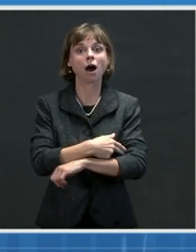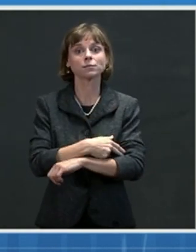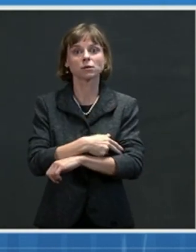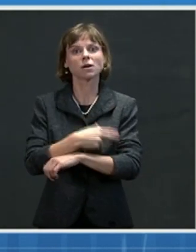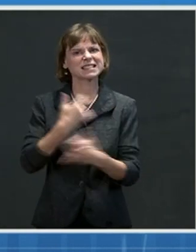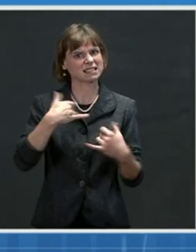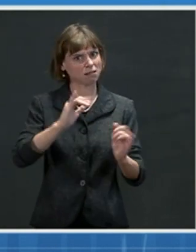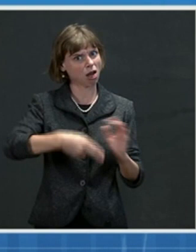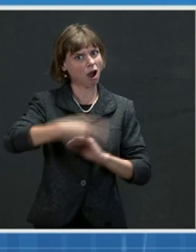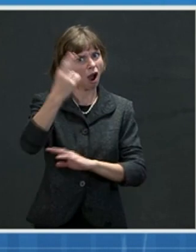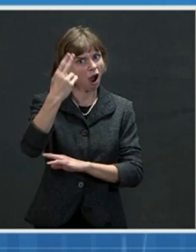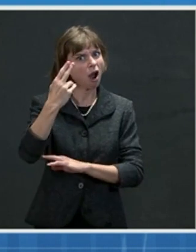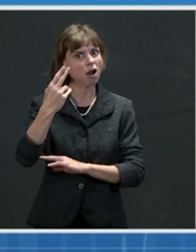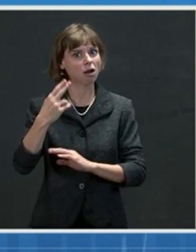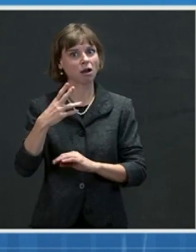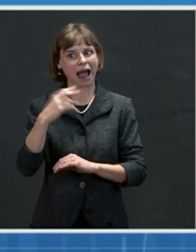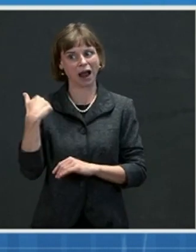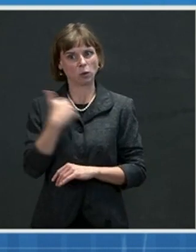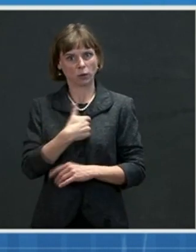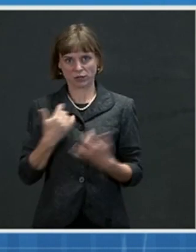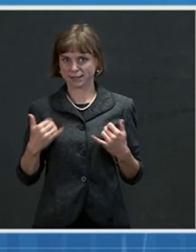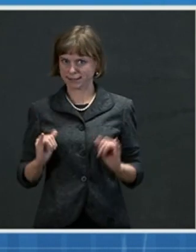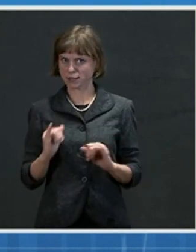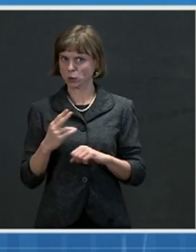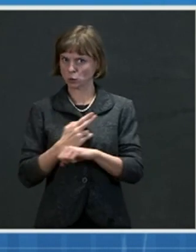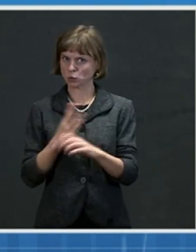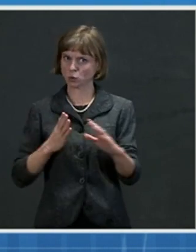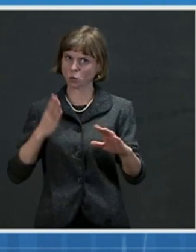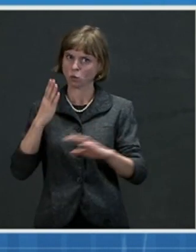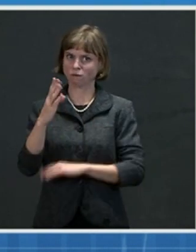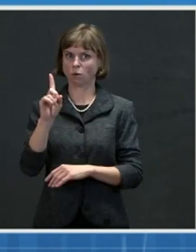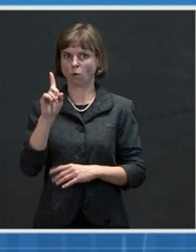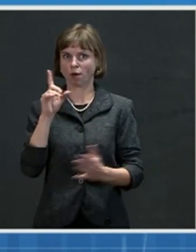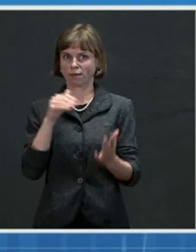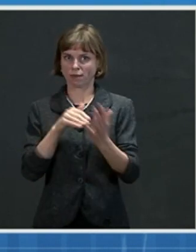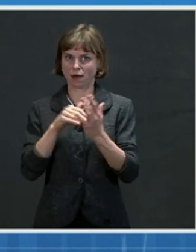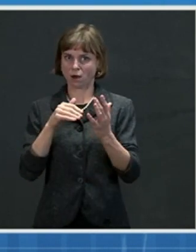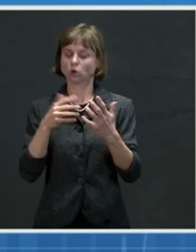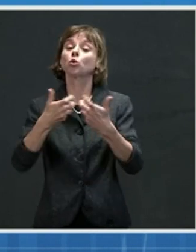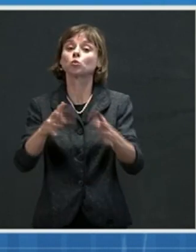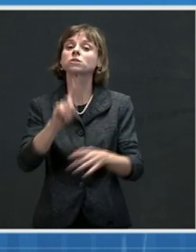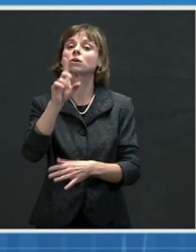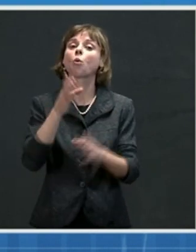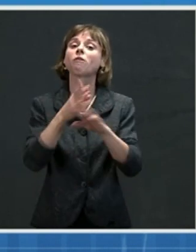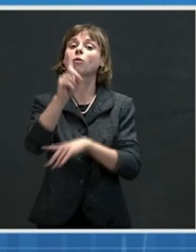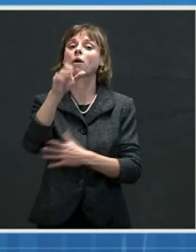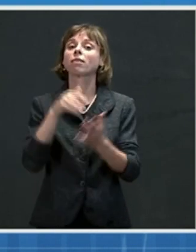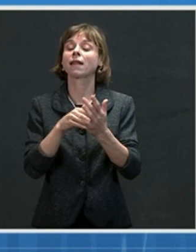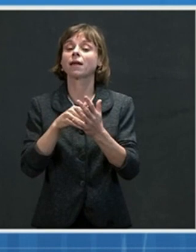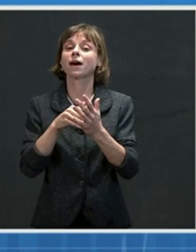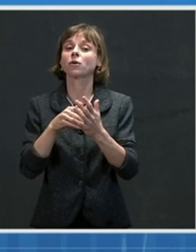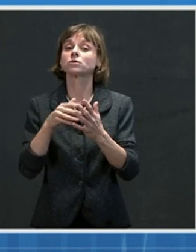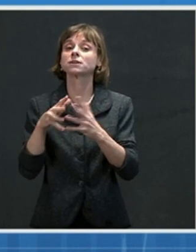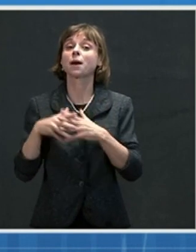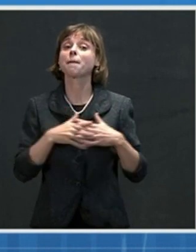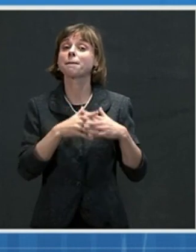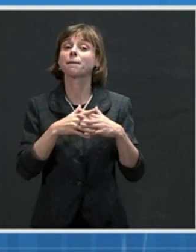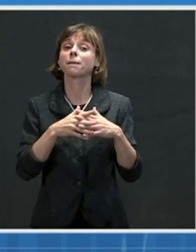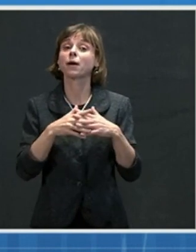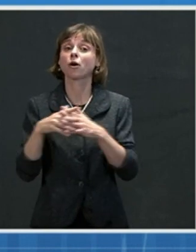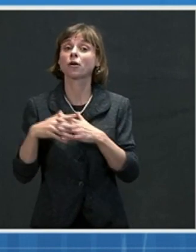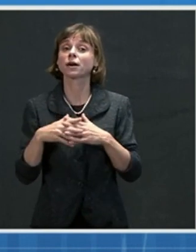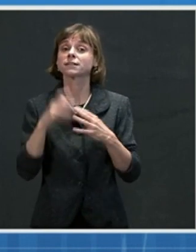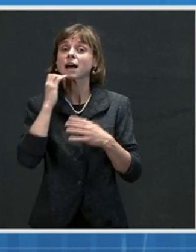high, and because we are still losing more than 1,000 Americans daily to this disease, we must continue to take